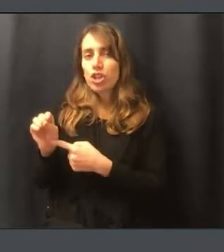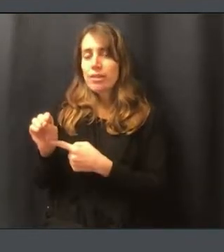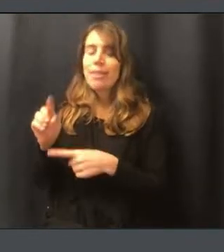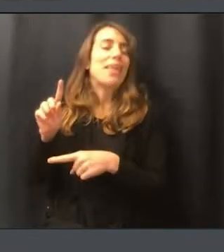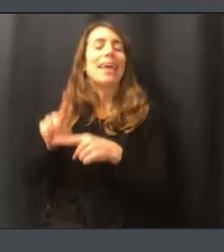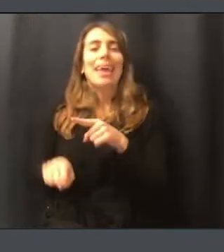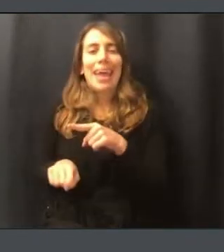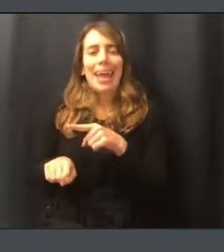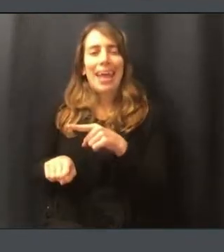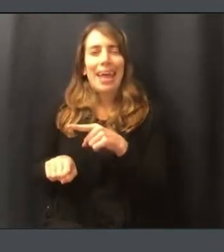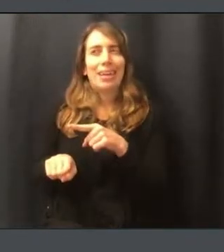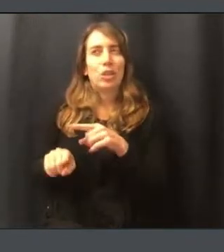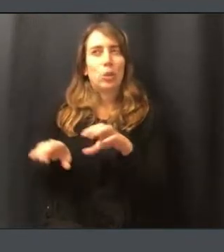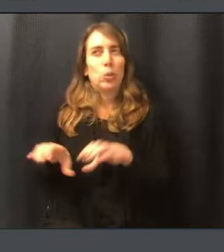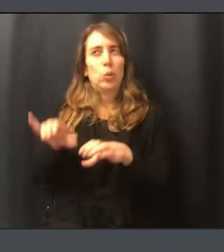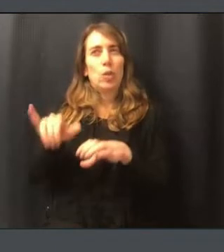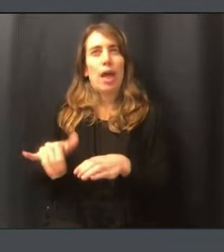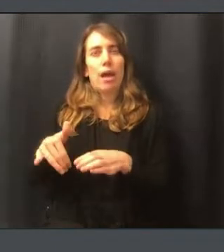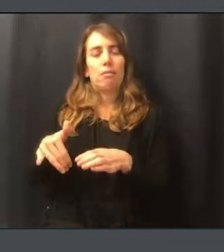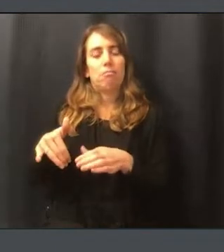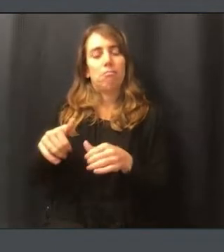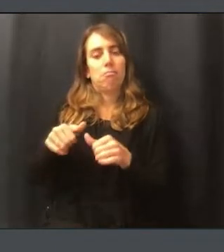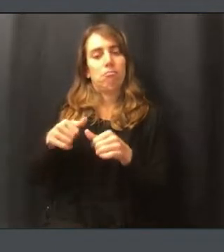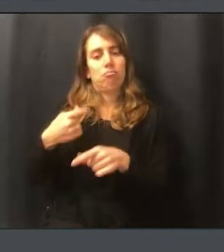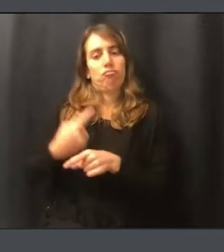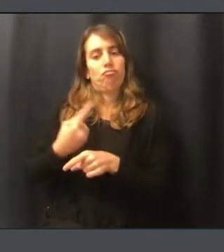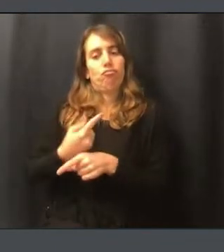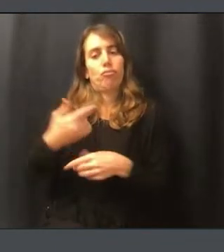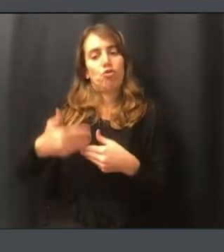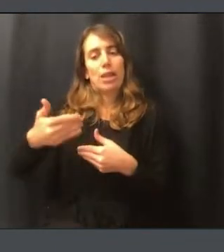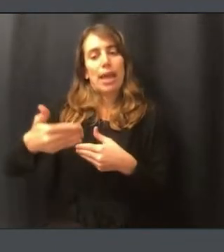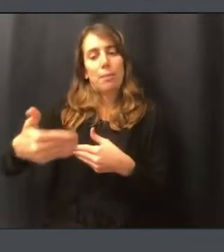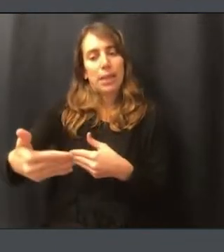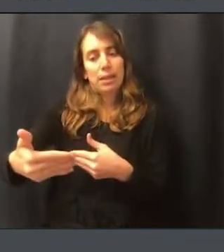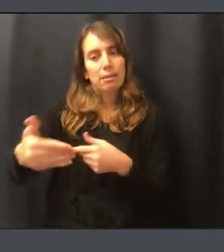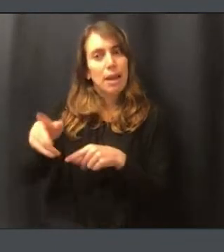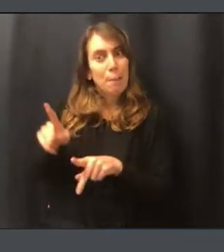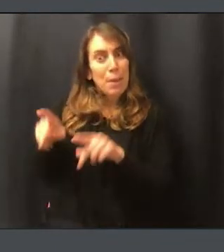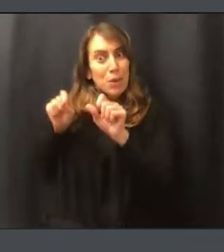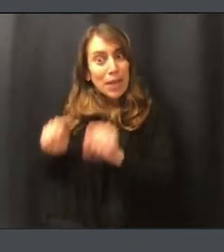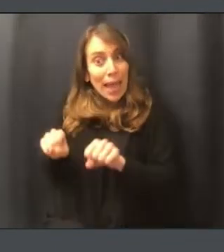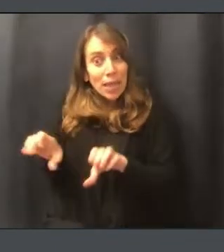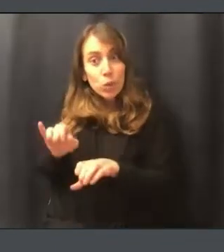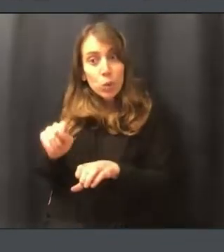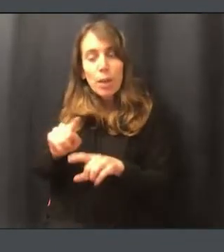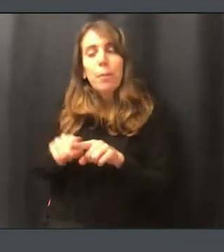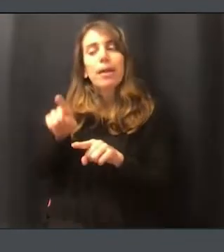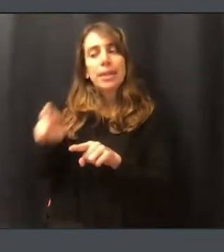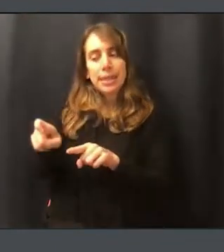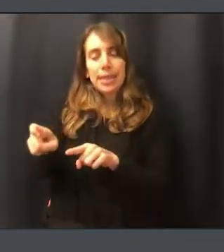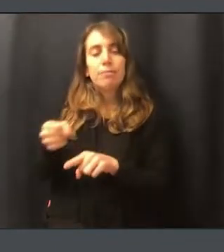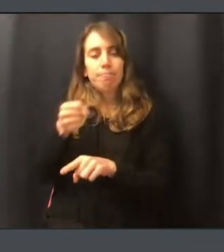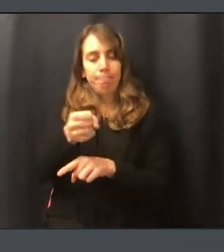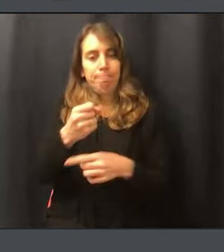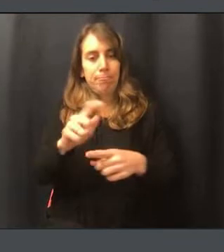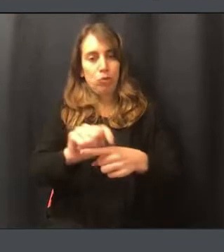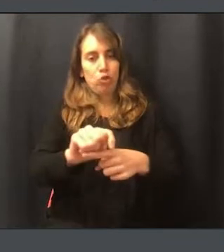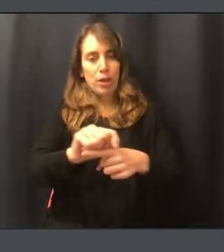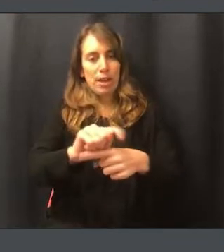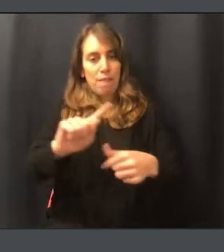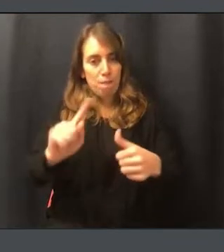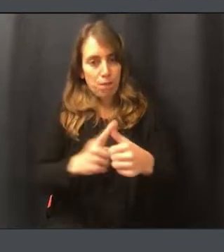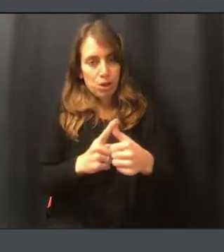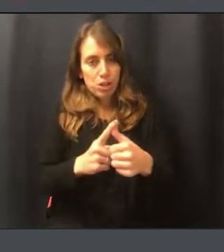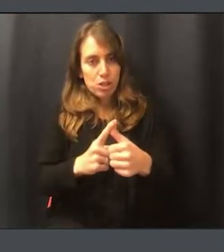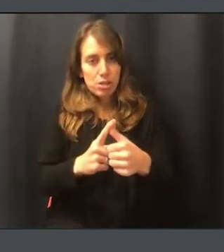that's obviously a concern, but people can do it. They just need the right training, right? And I know there was a question about this in